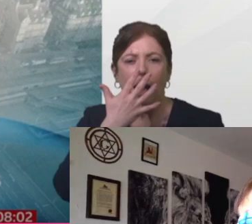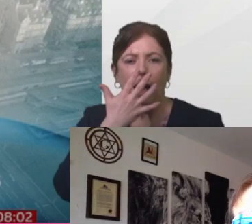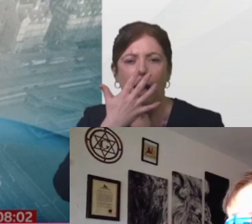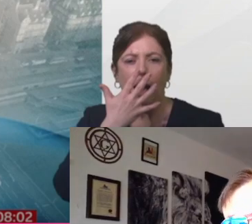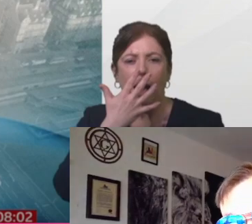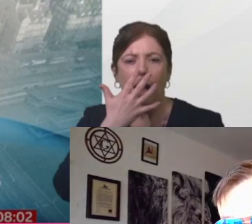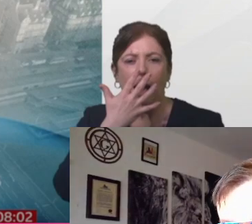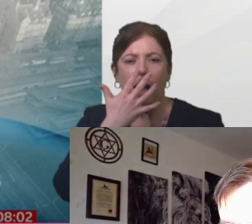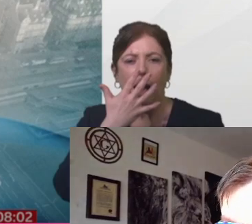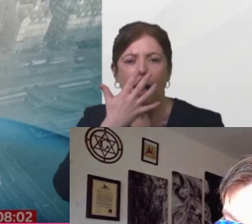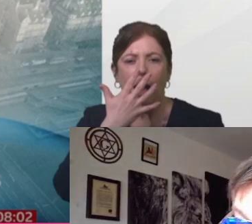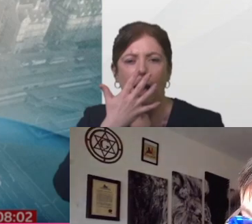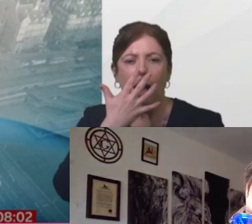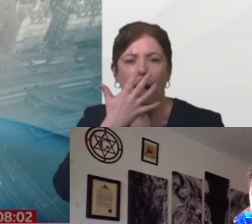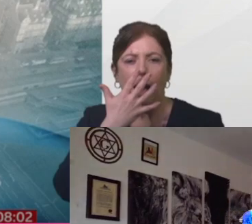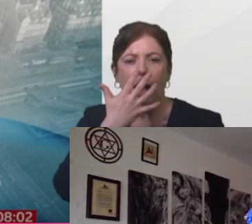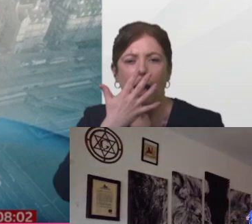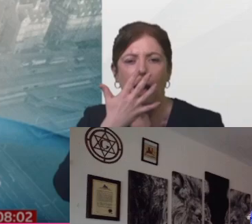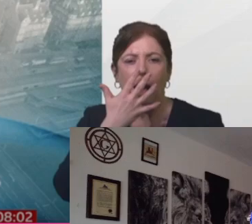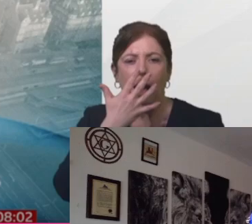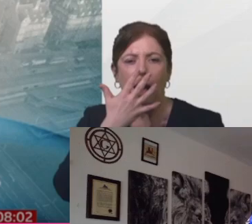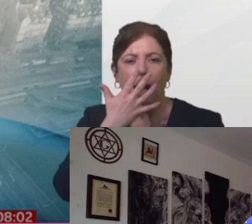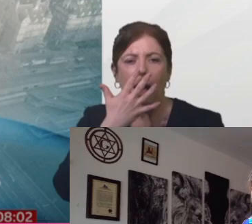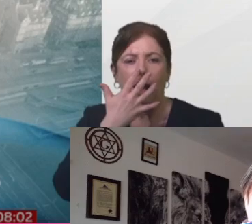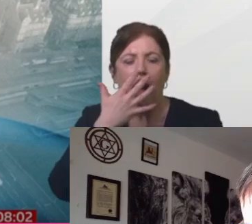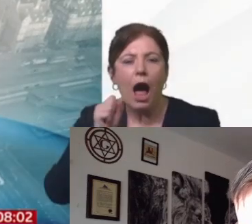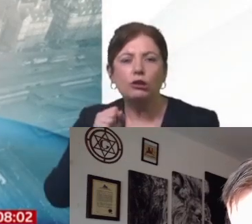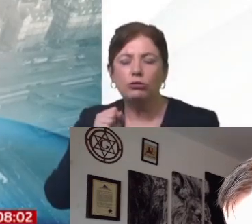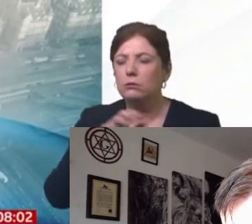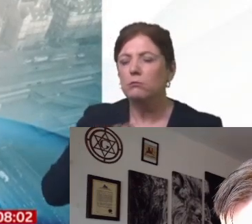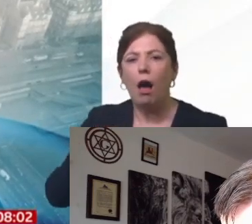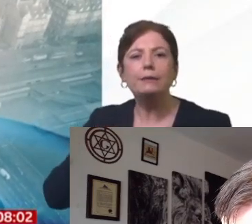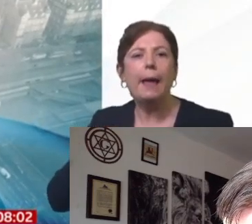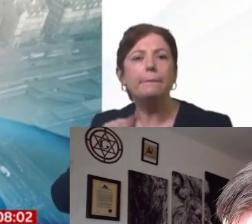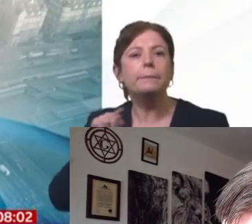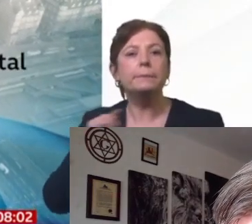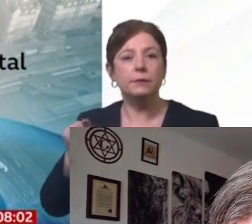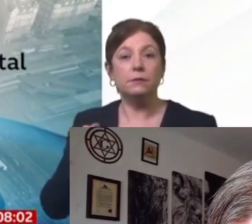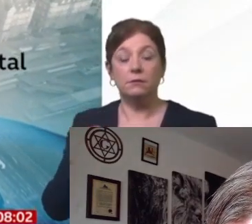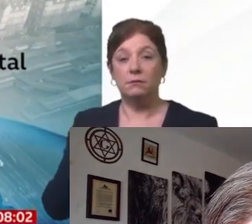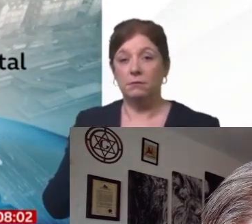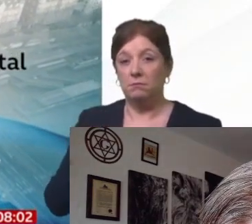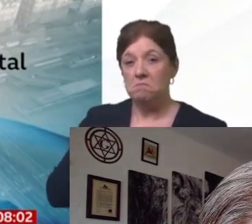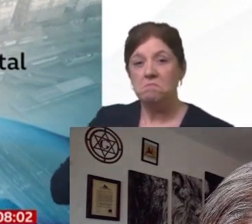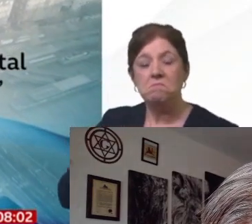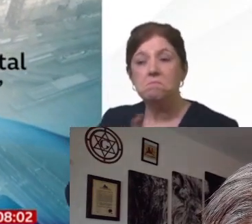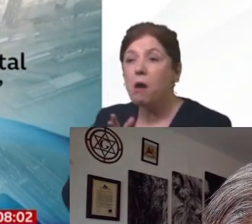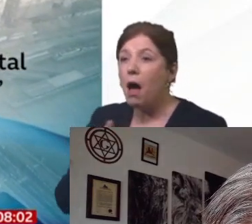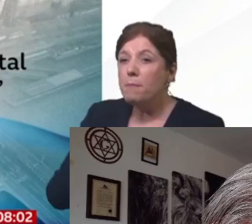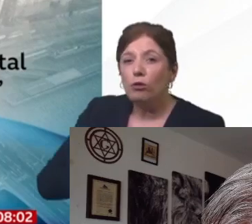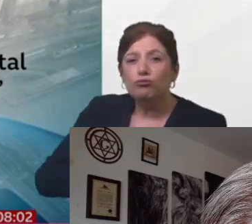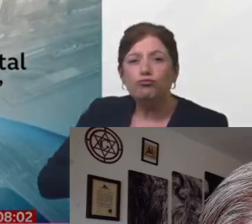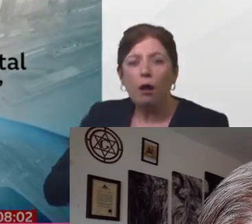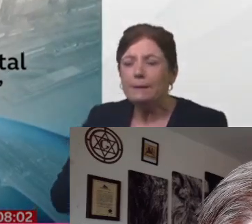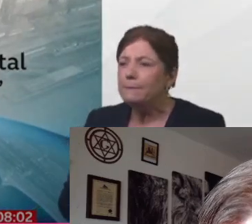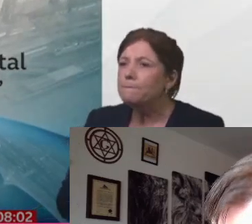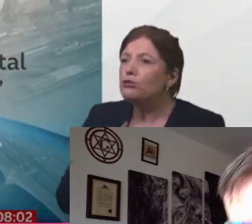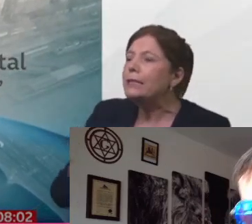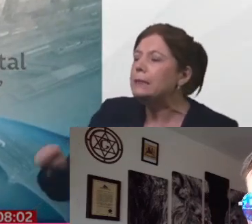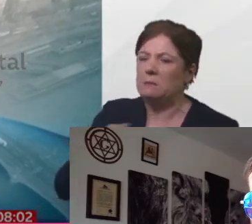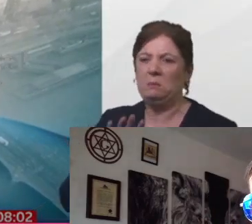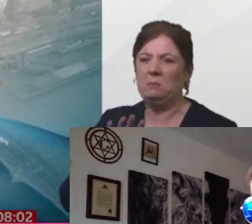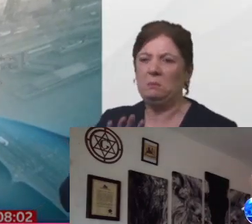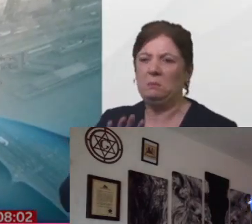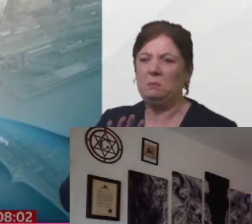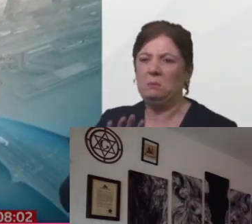so let's see what else we can put in the extremist bracket. That aims to negate or destroy the fundamental rights and freedoms of